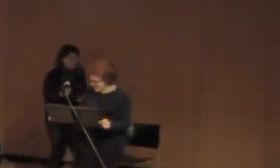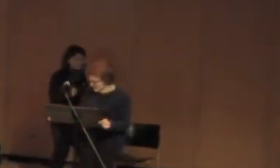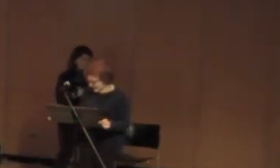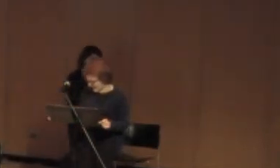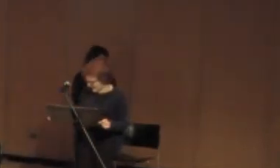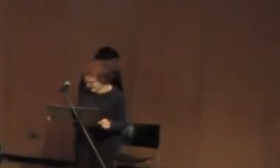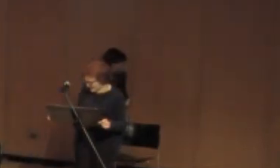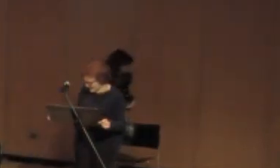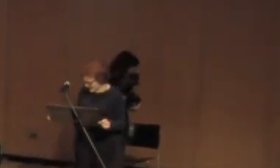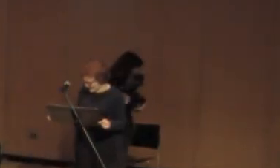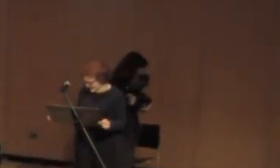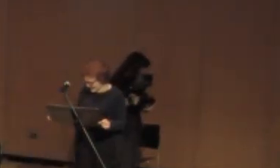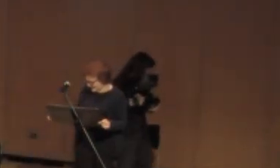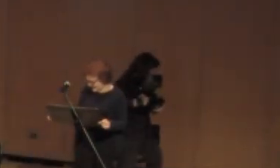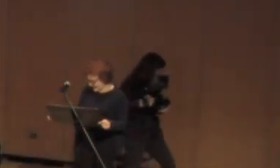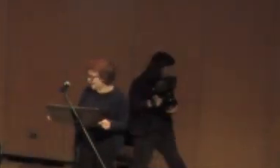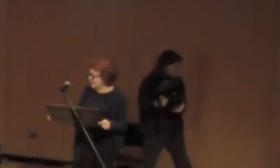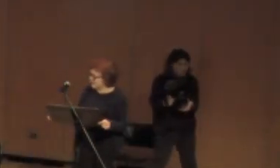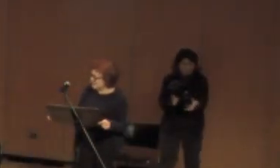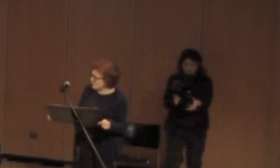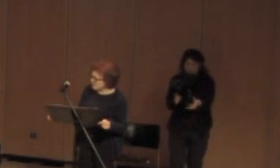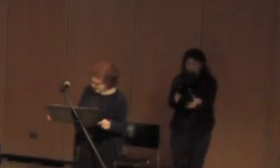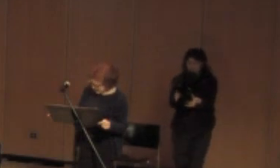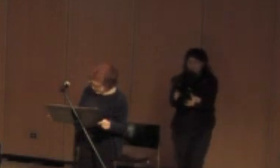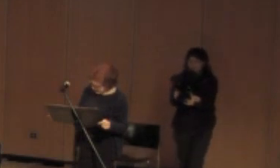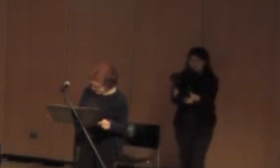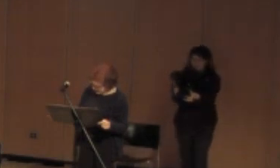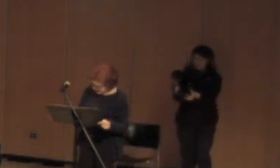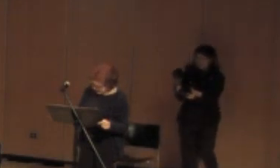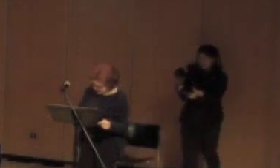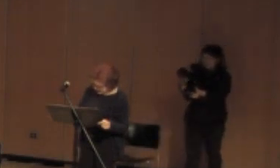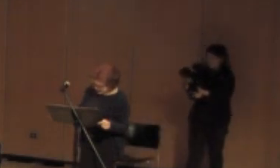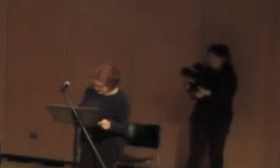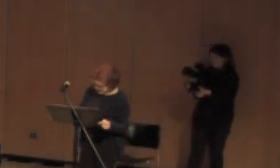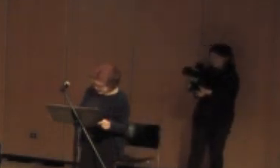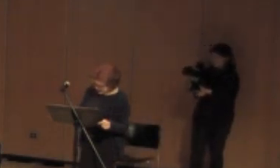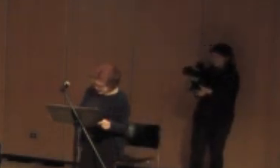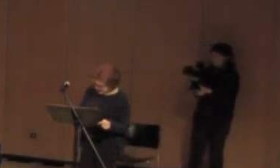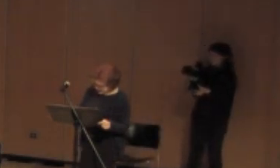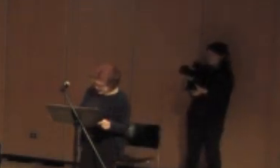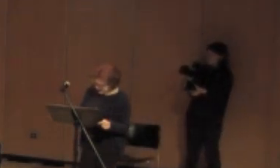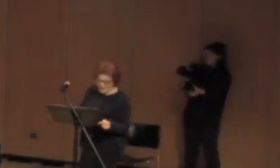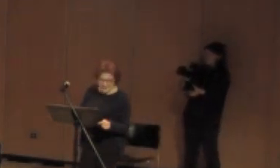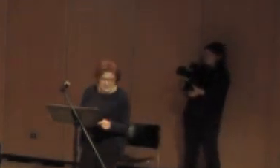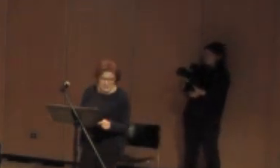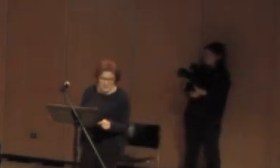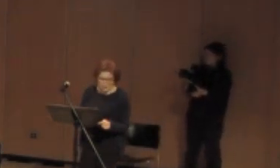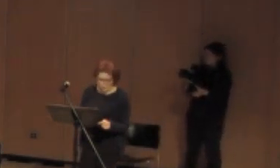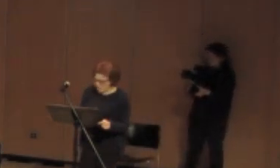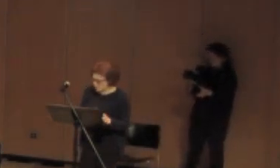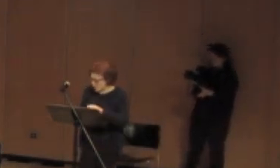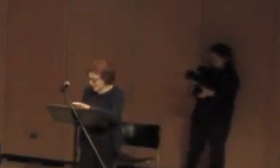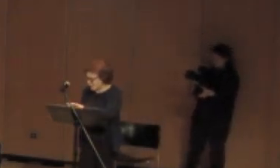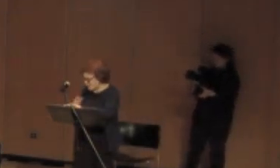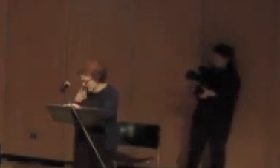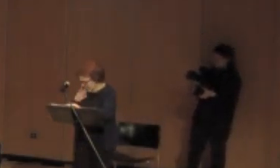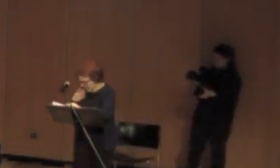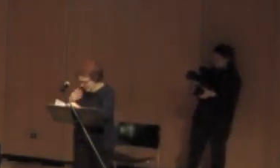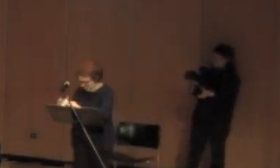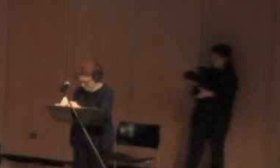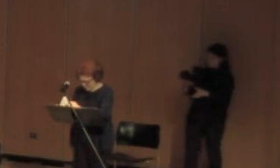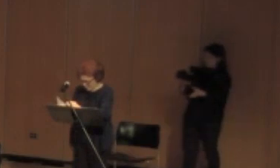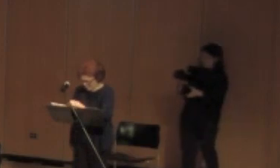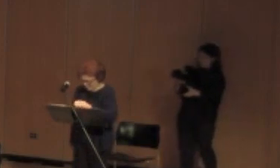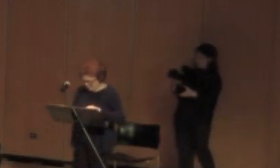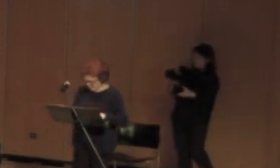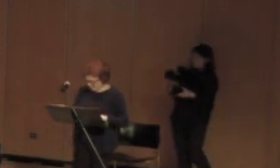can you stand living here alone yeah I don't quite understand it myself such an old house it